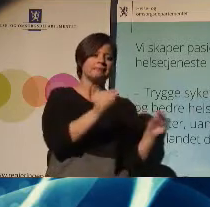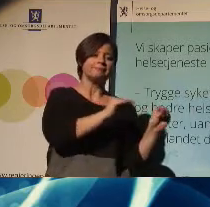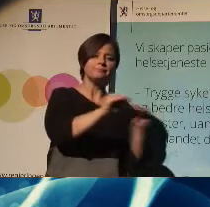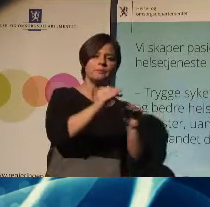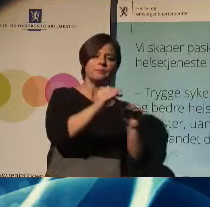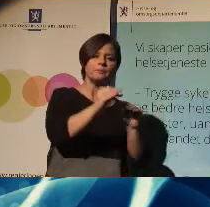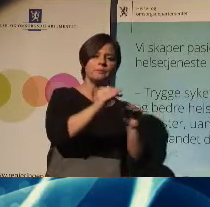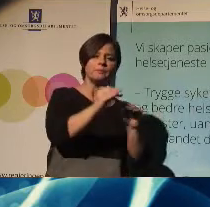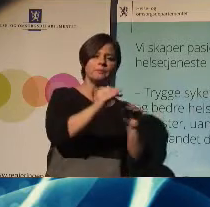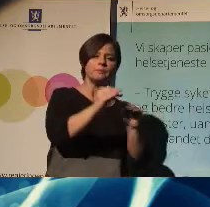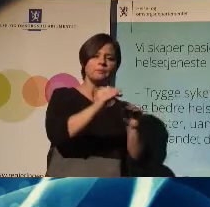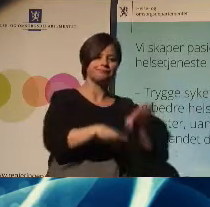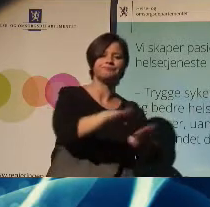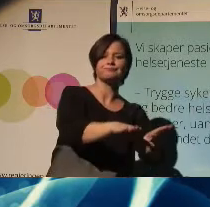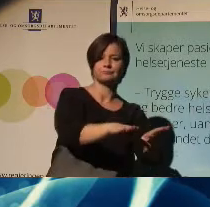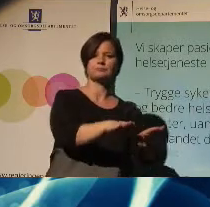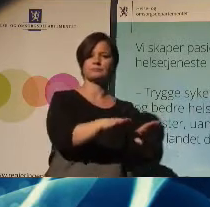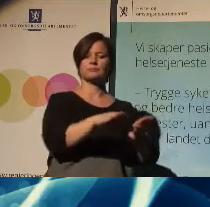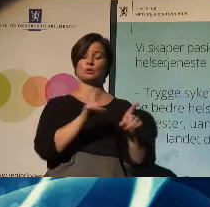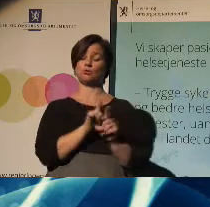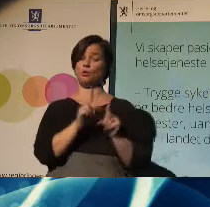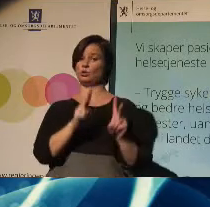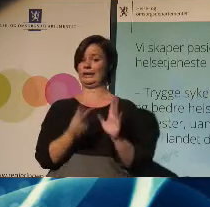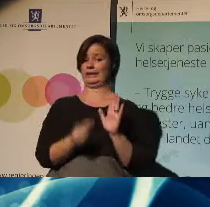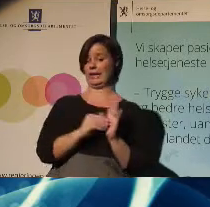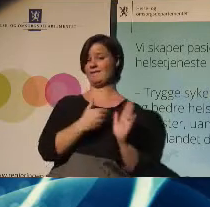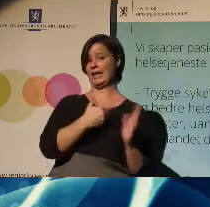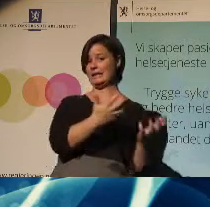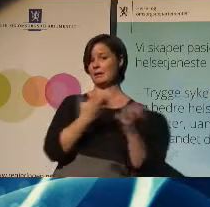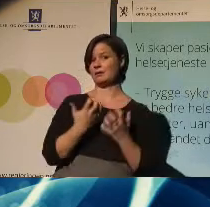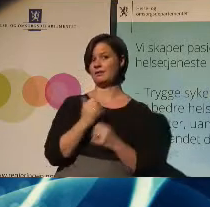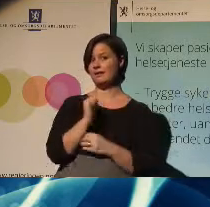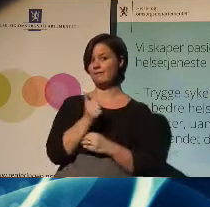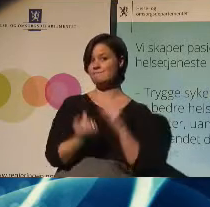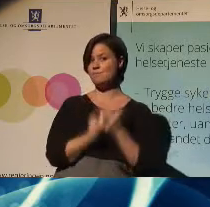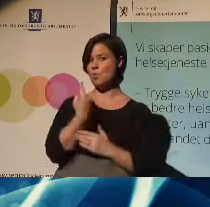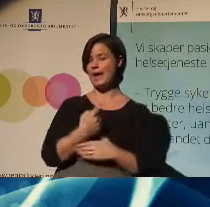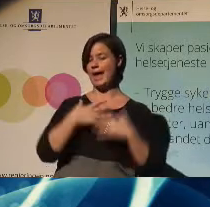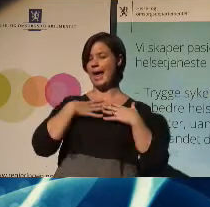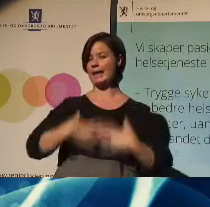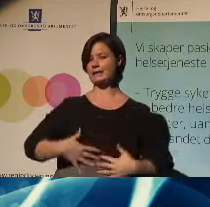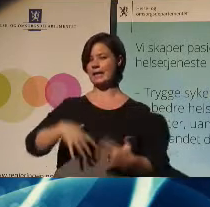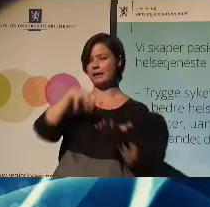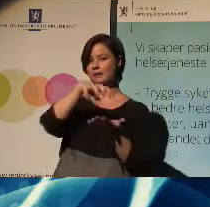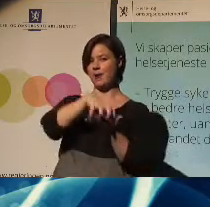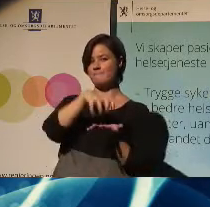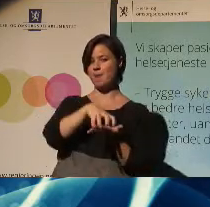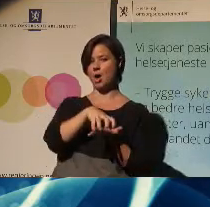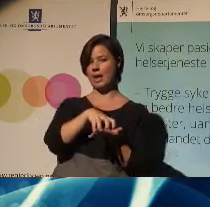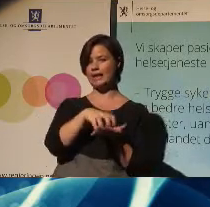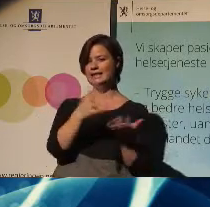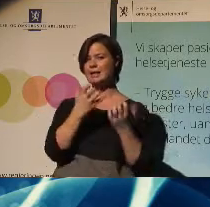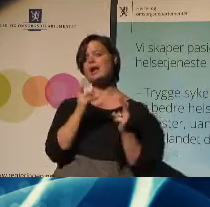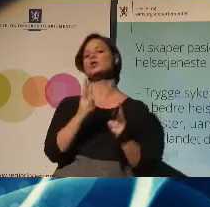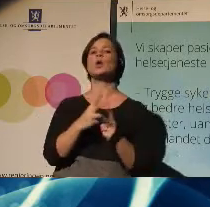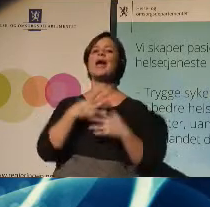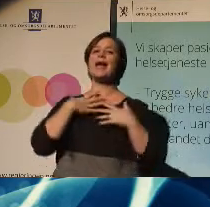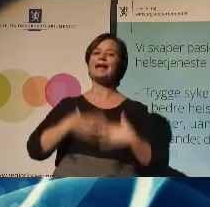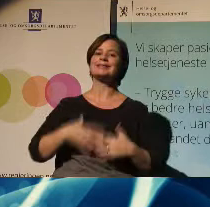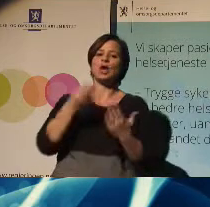floor. And what is interesting, and maybe that's why the Ministry of Health was also interested, is healthcare costs went